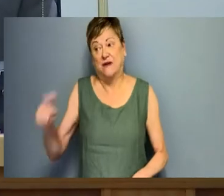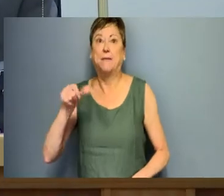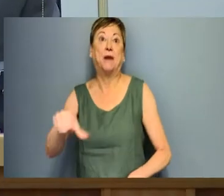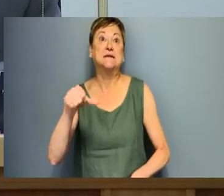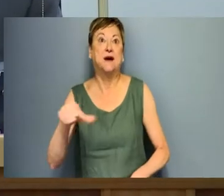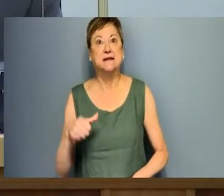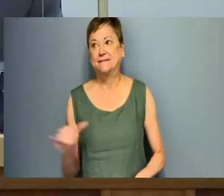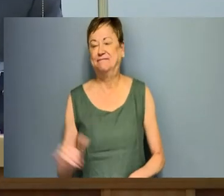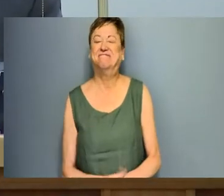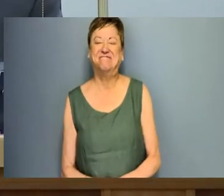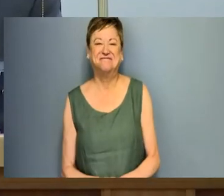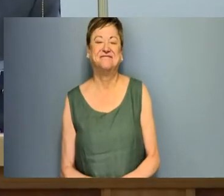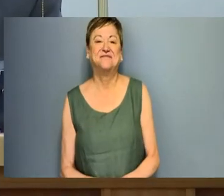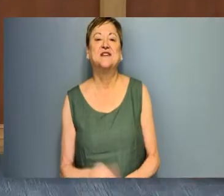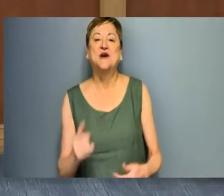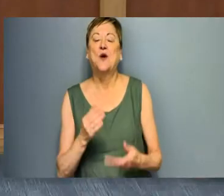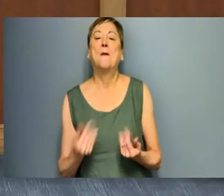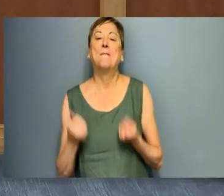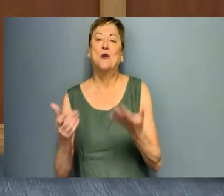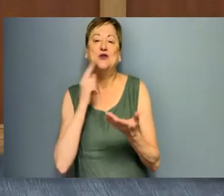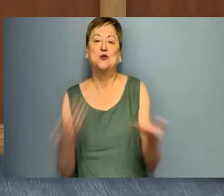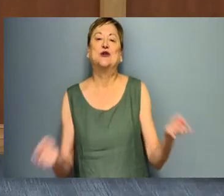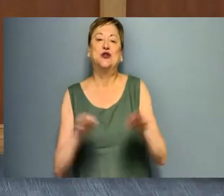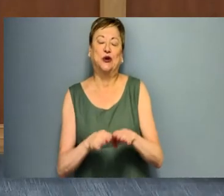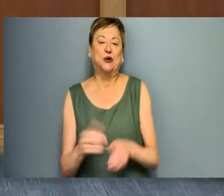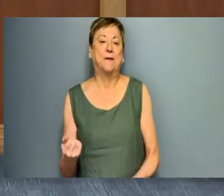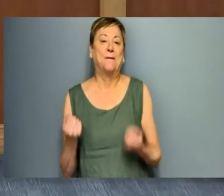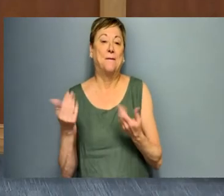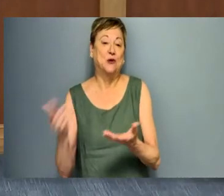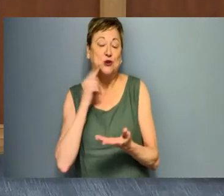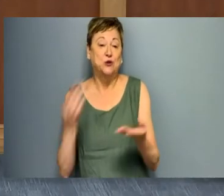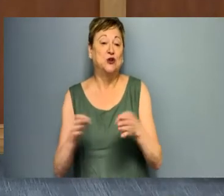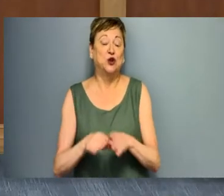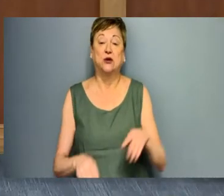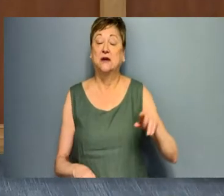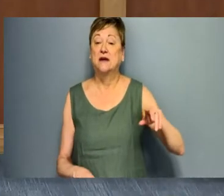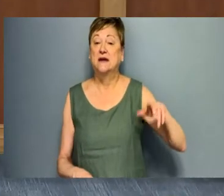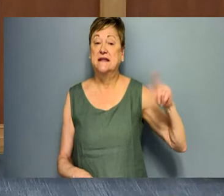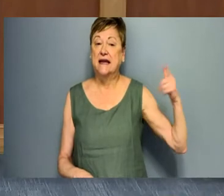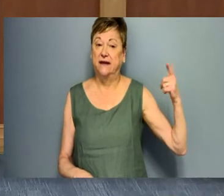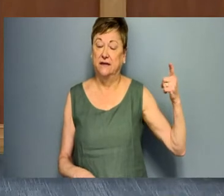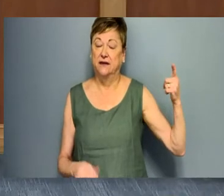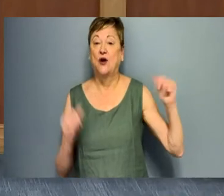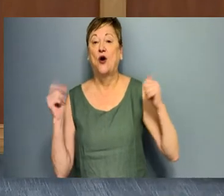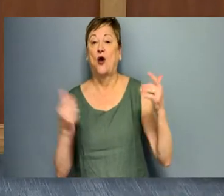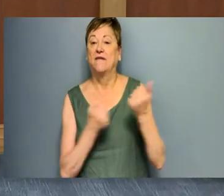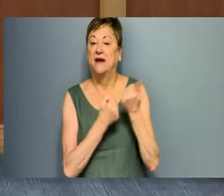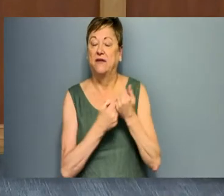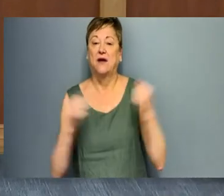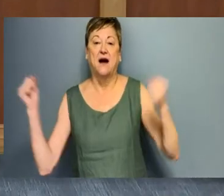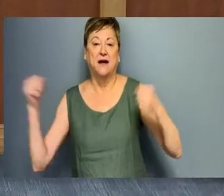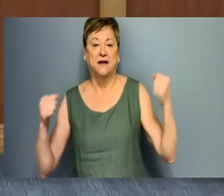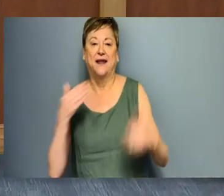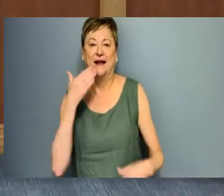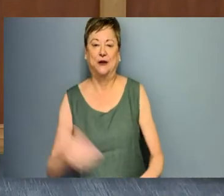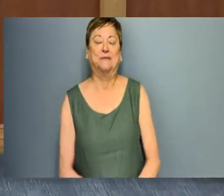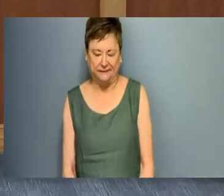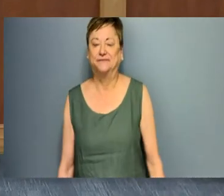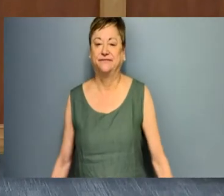But I want to entertain a motion to adjourn. Motion to adjourn. Second. All in favor? Aye. Thank you.